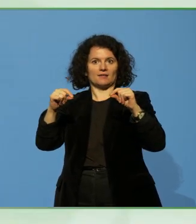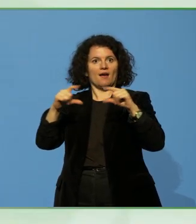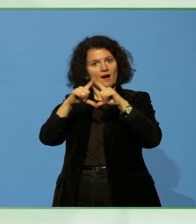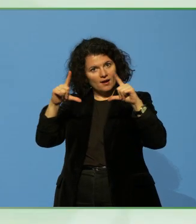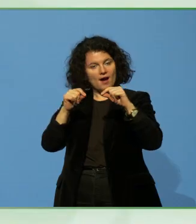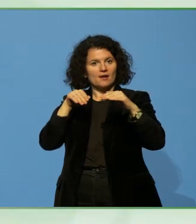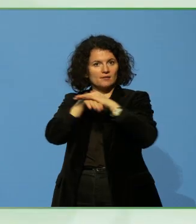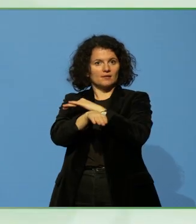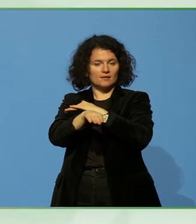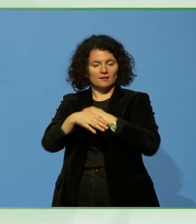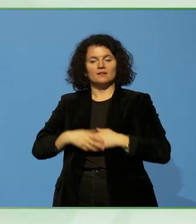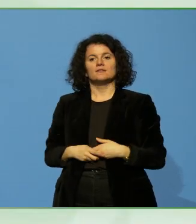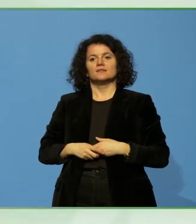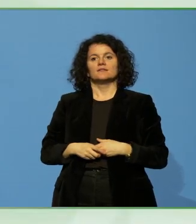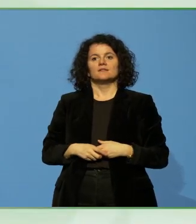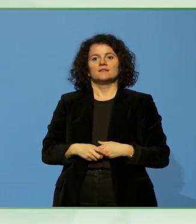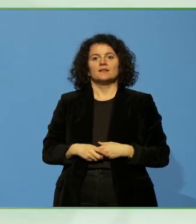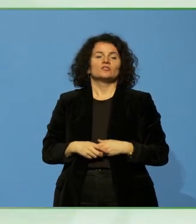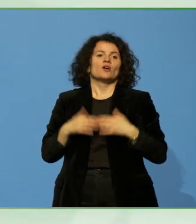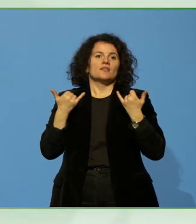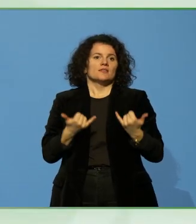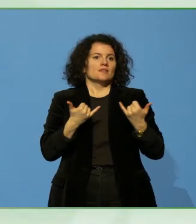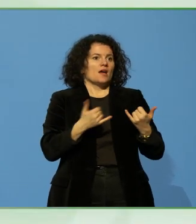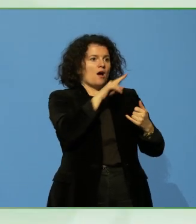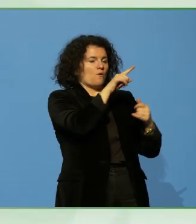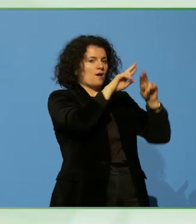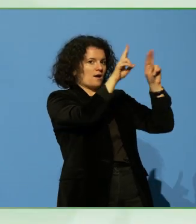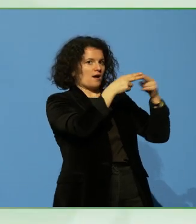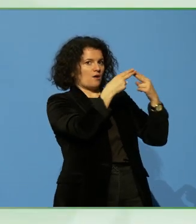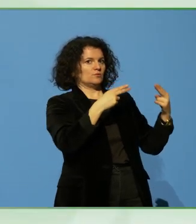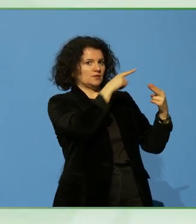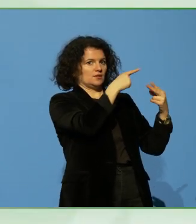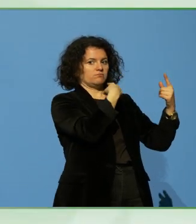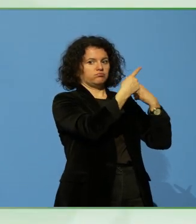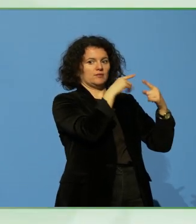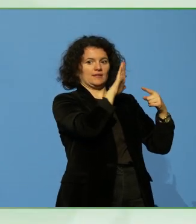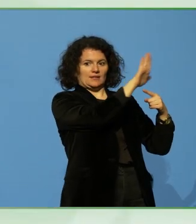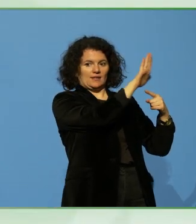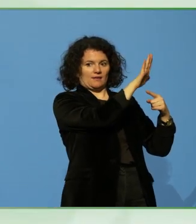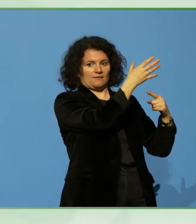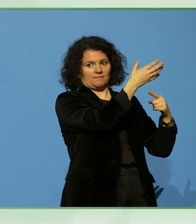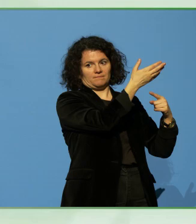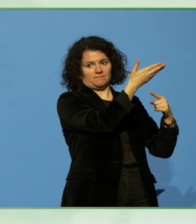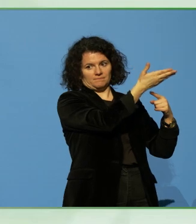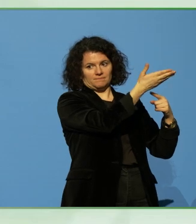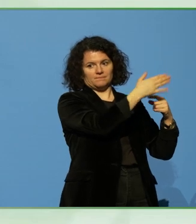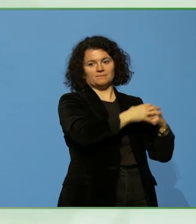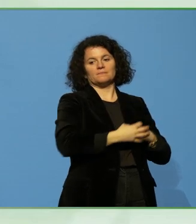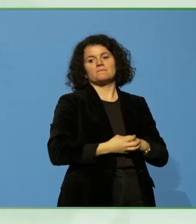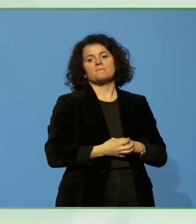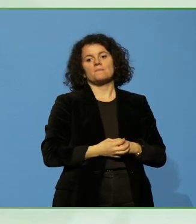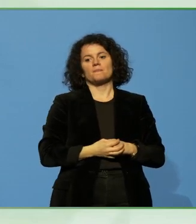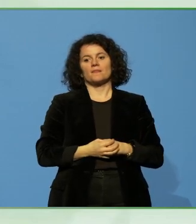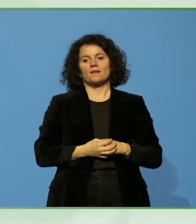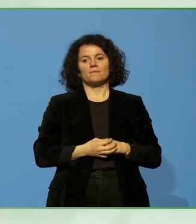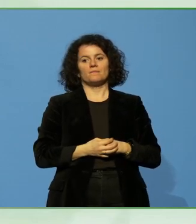these things are currently still in the council view, so this is very good. One thing that is not captured by the